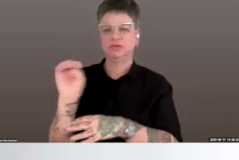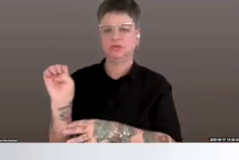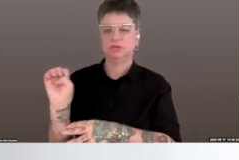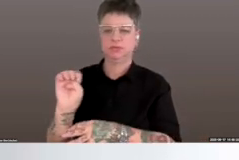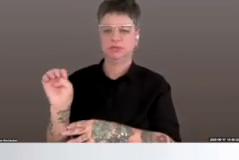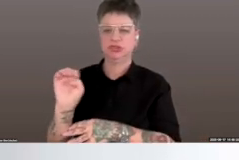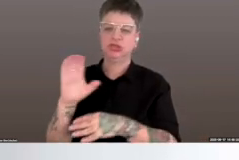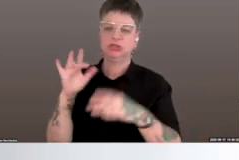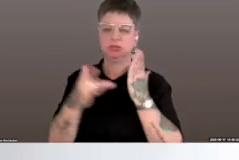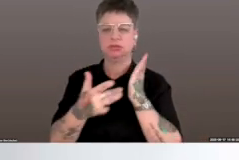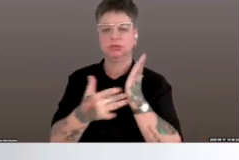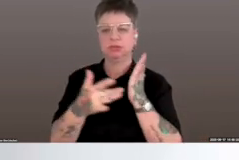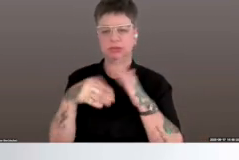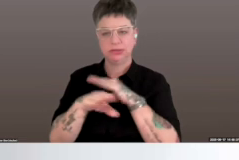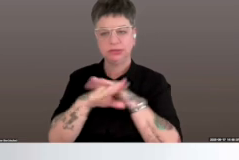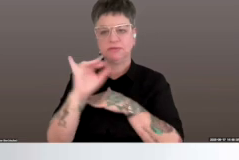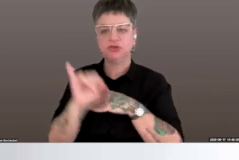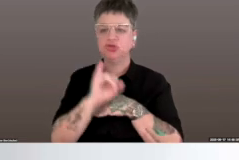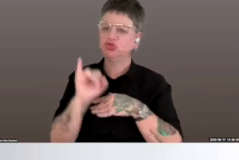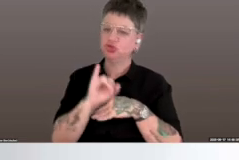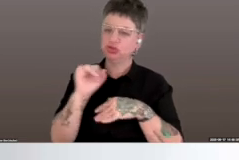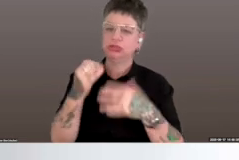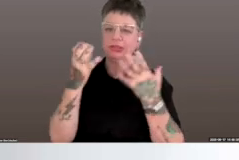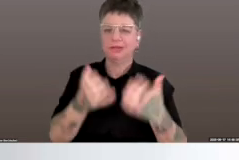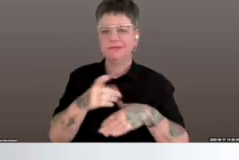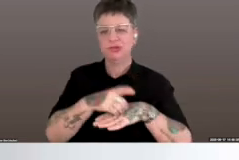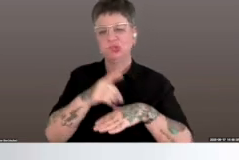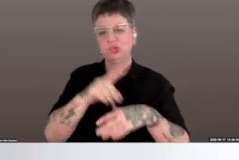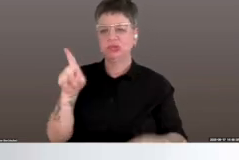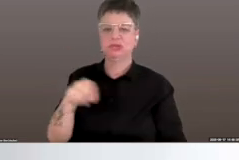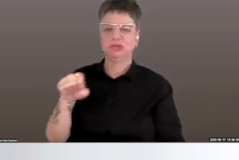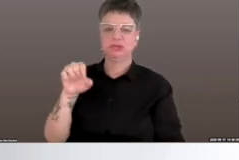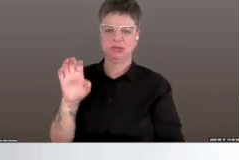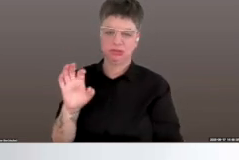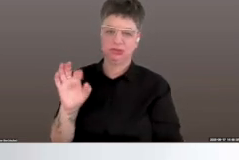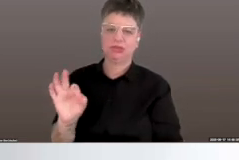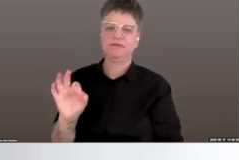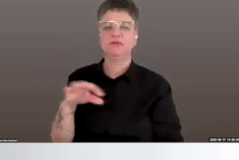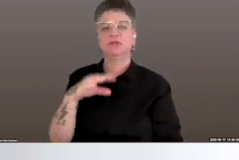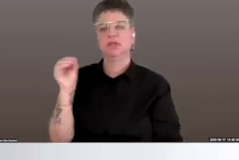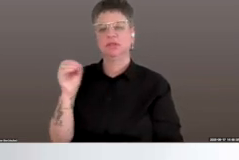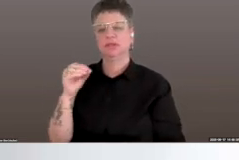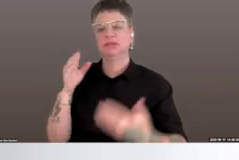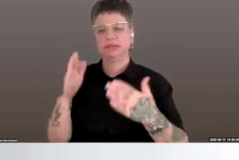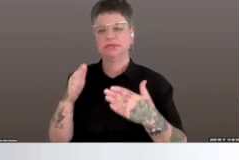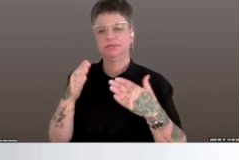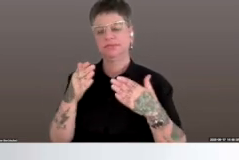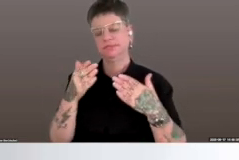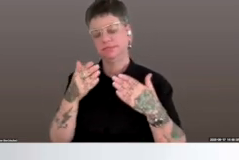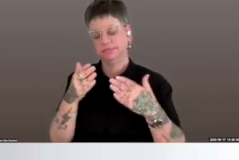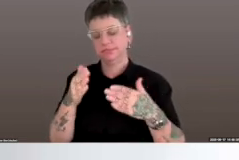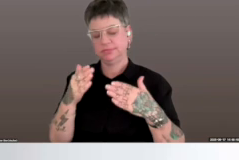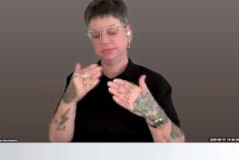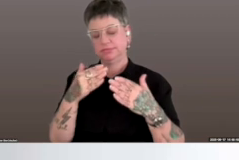such as access to insurance for heavy-duty ZEVs and how to potentially provide advanced fleet management services for when